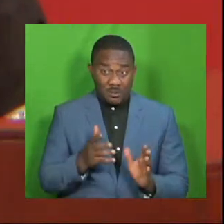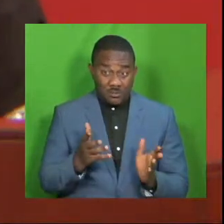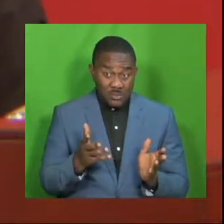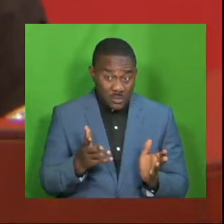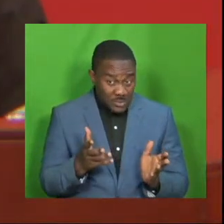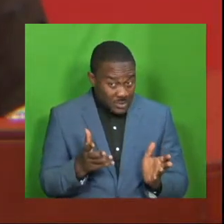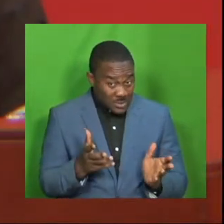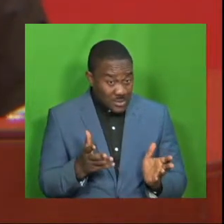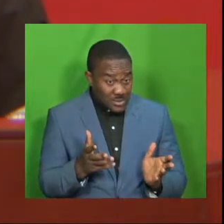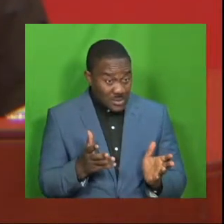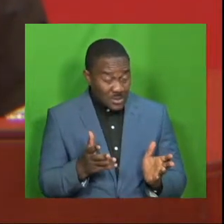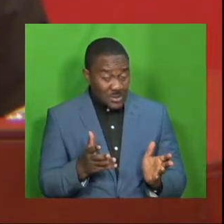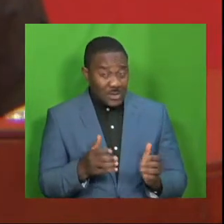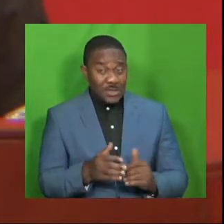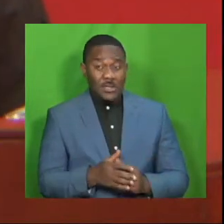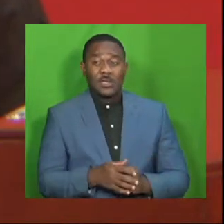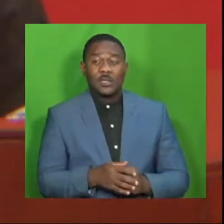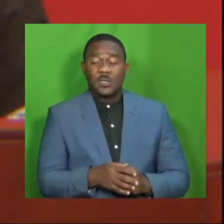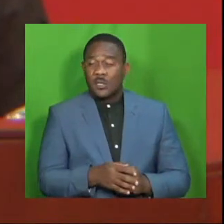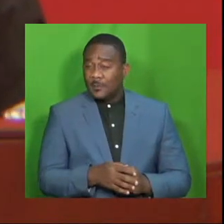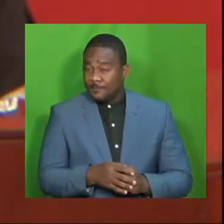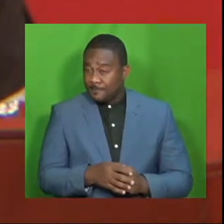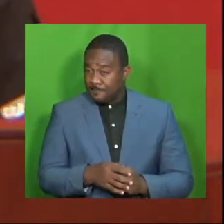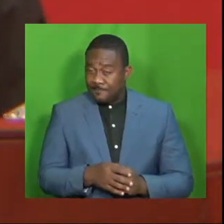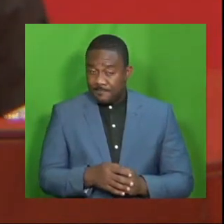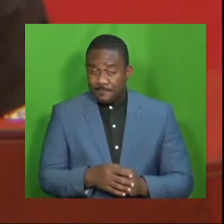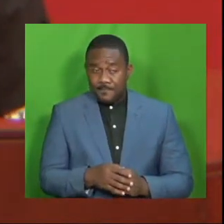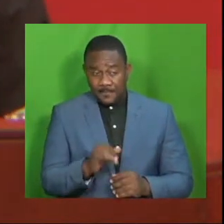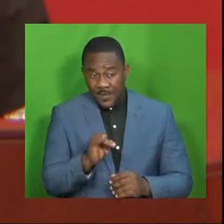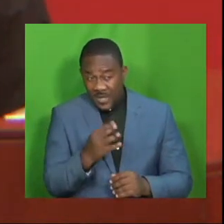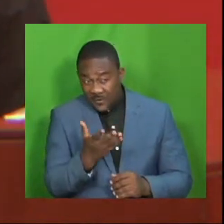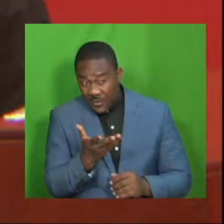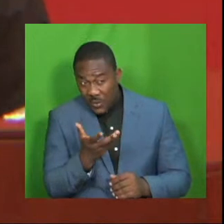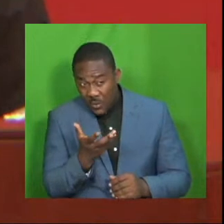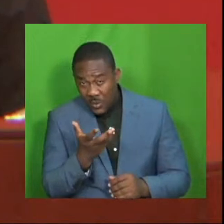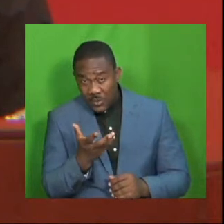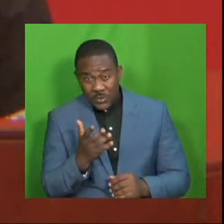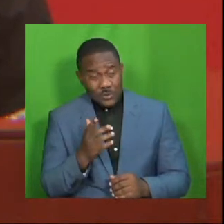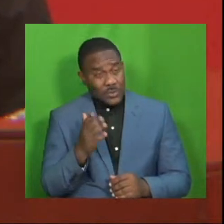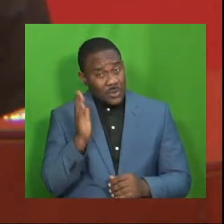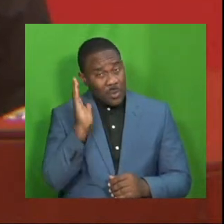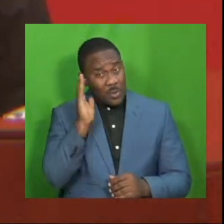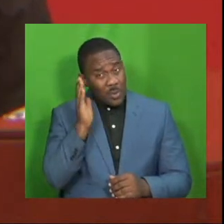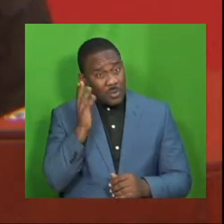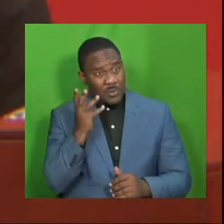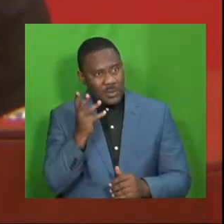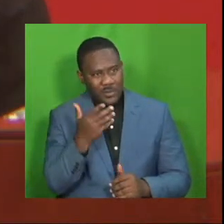make a statement, kindly submit it. Then kindly ask your question, please.